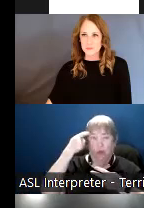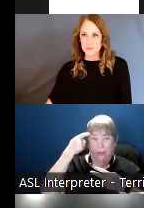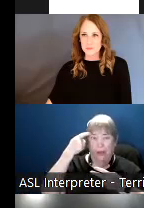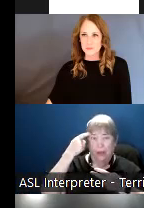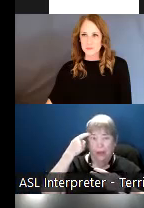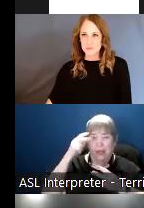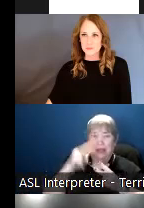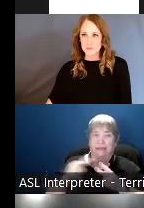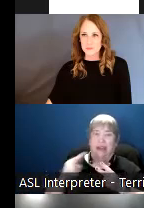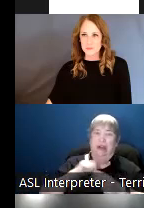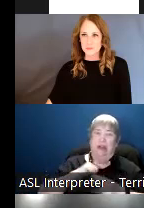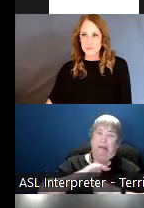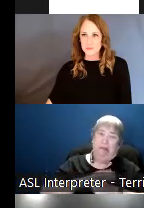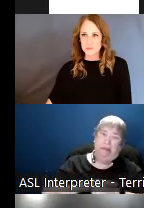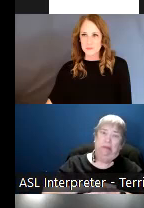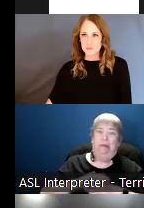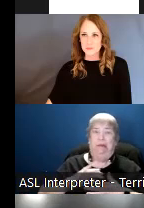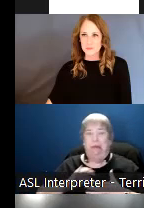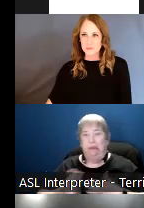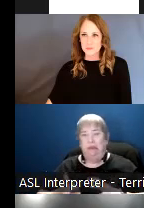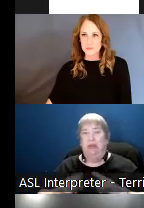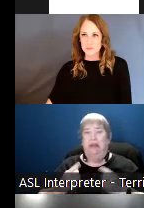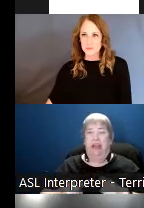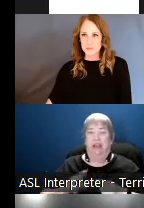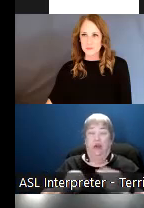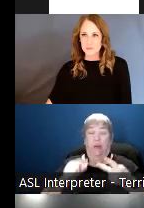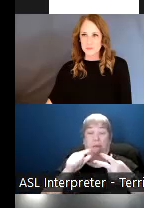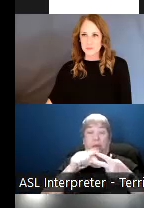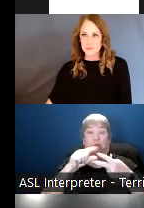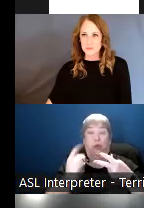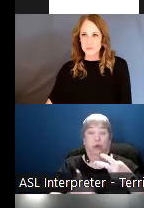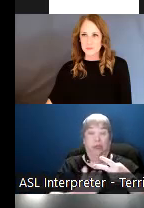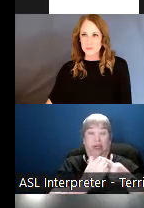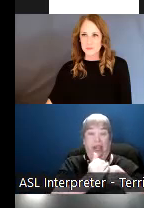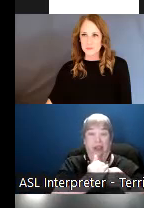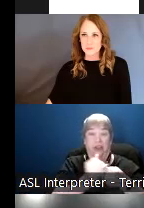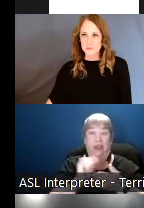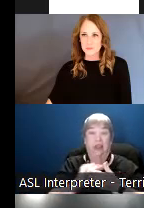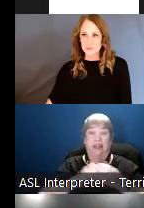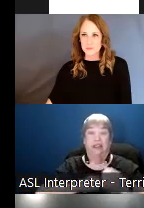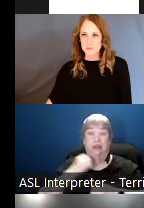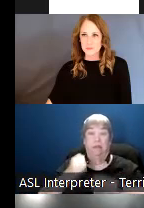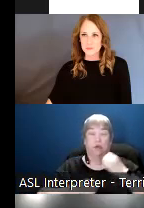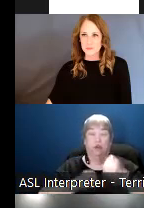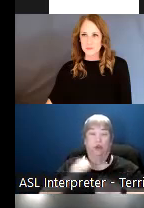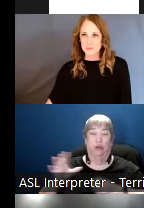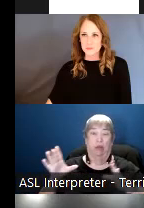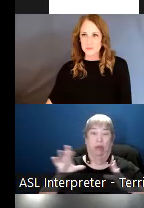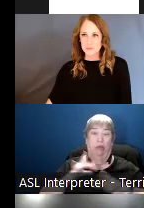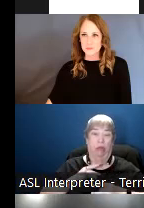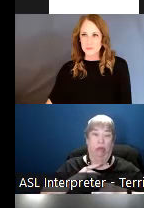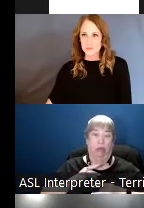disturbing event. So taken together, vicarious trauma is the emotional residue of exposure that those